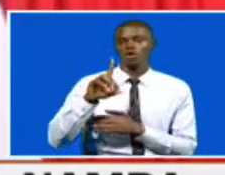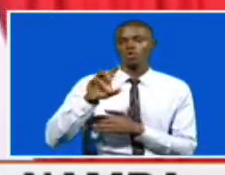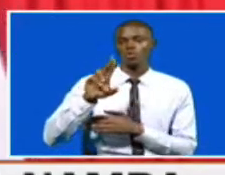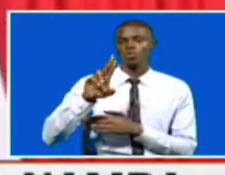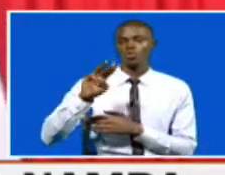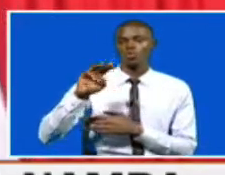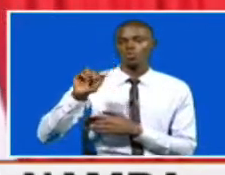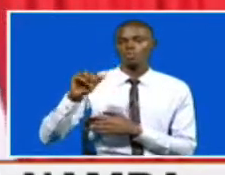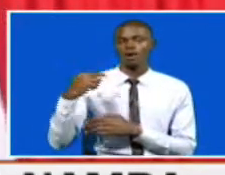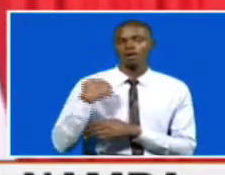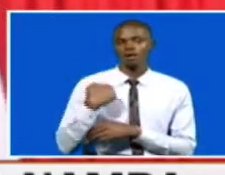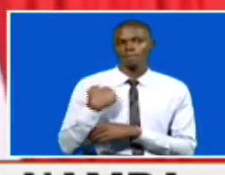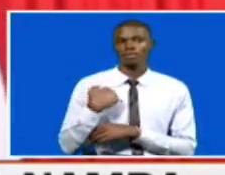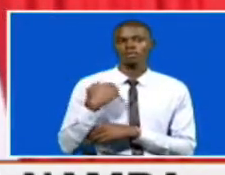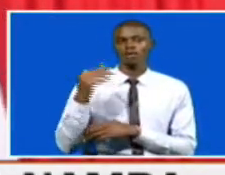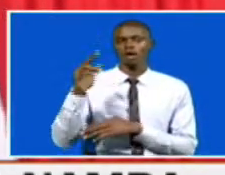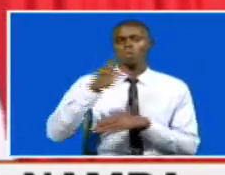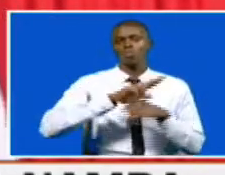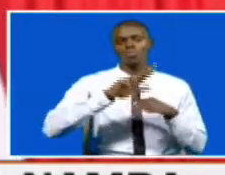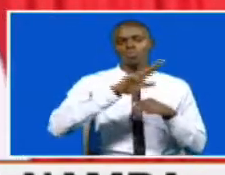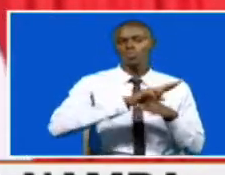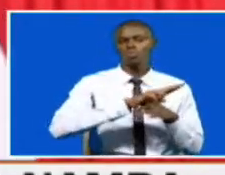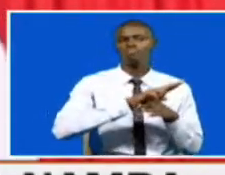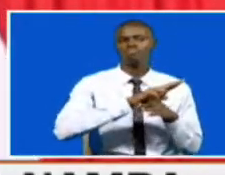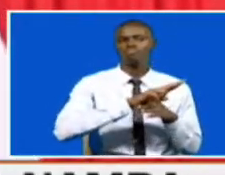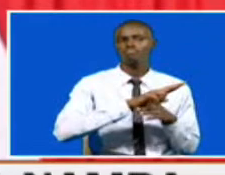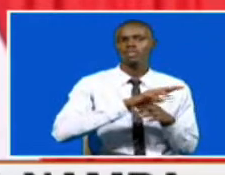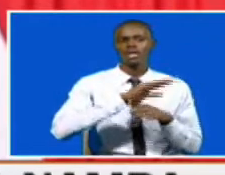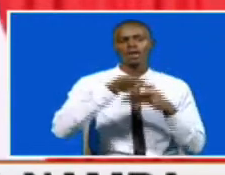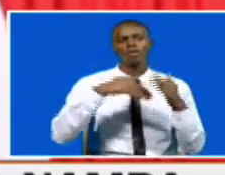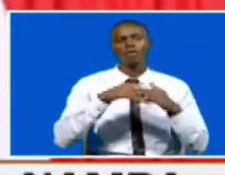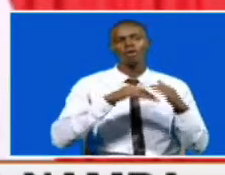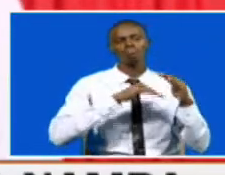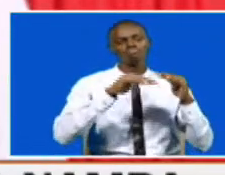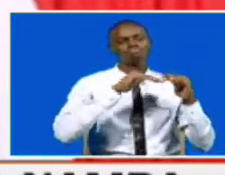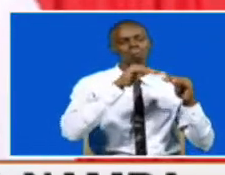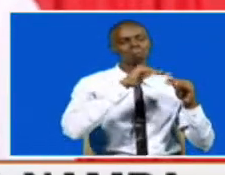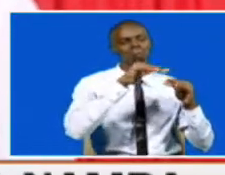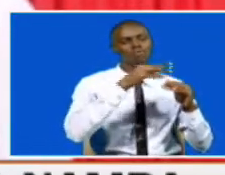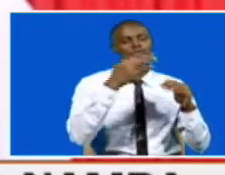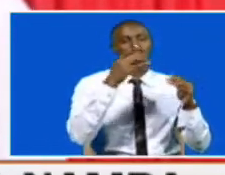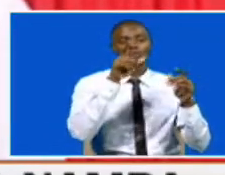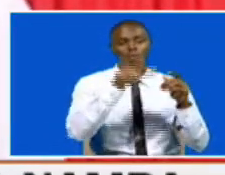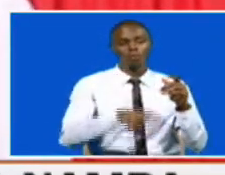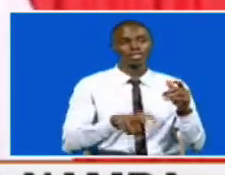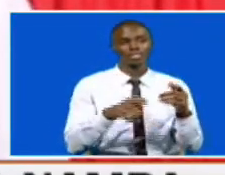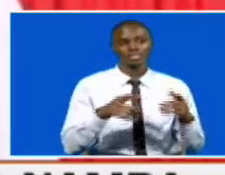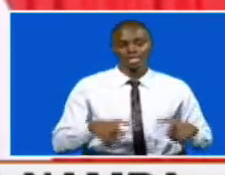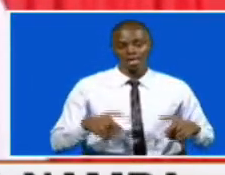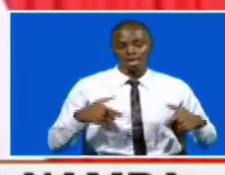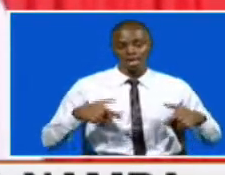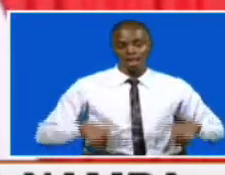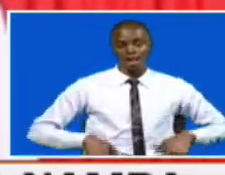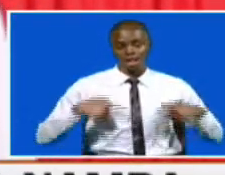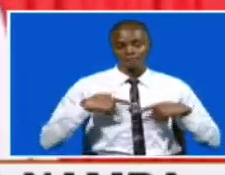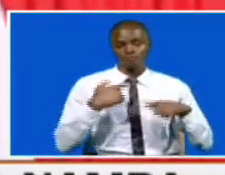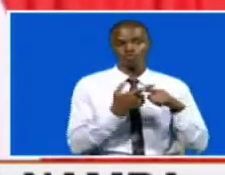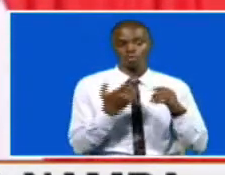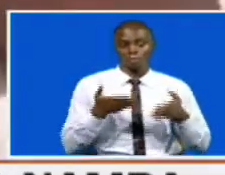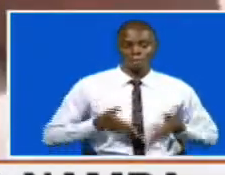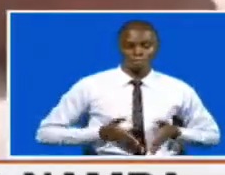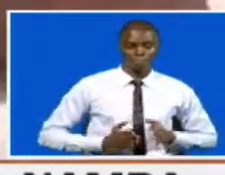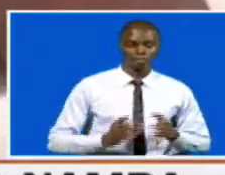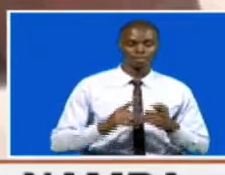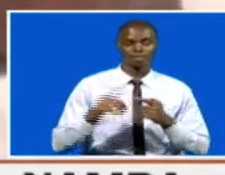Namba, and which will be used at all stages of one's life, from birth to